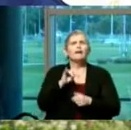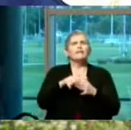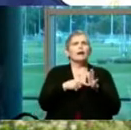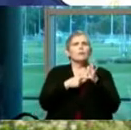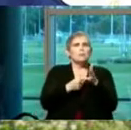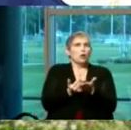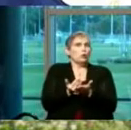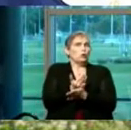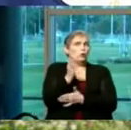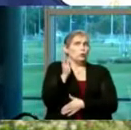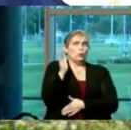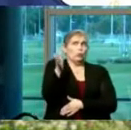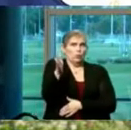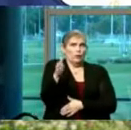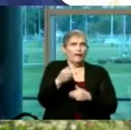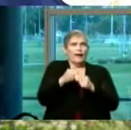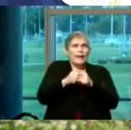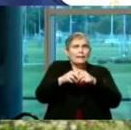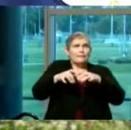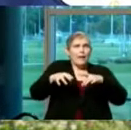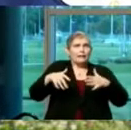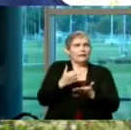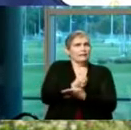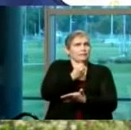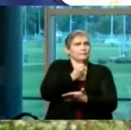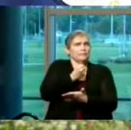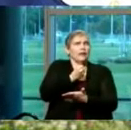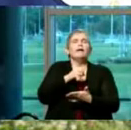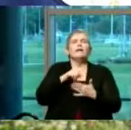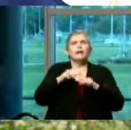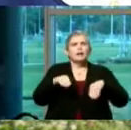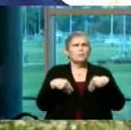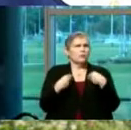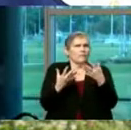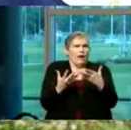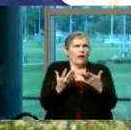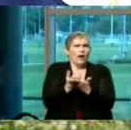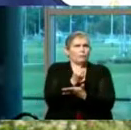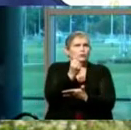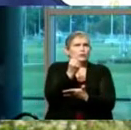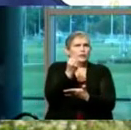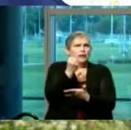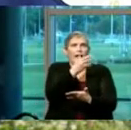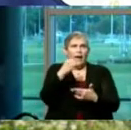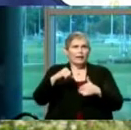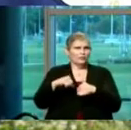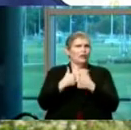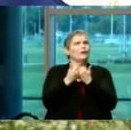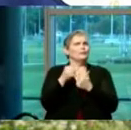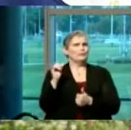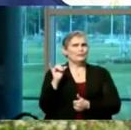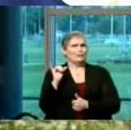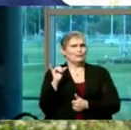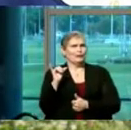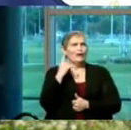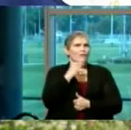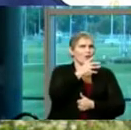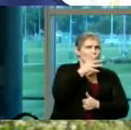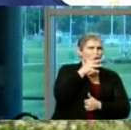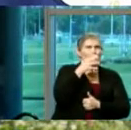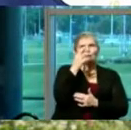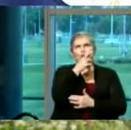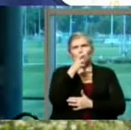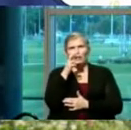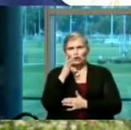represent new and expanding markets, which can provide an opportunity and a challenge for our farmers and